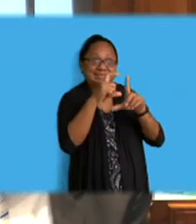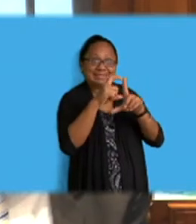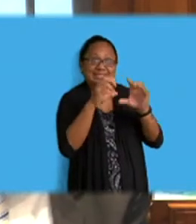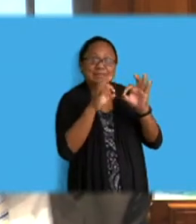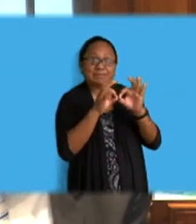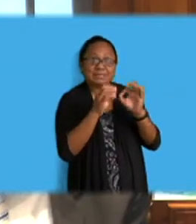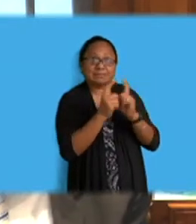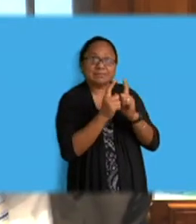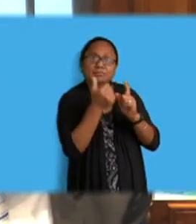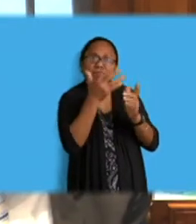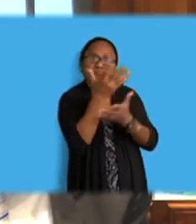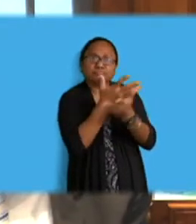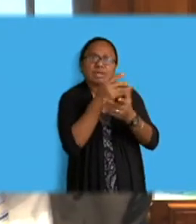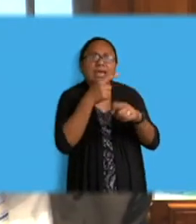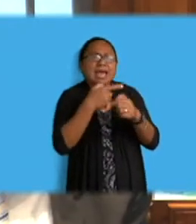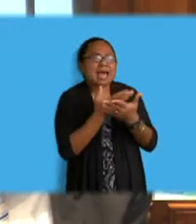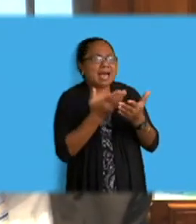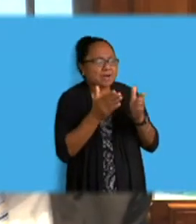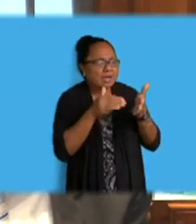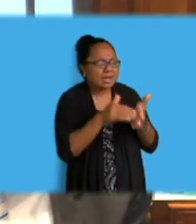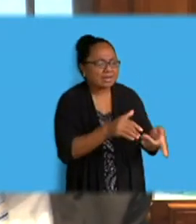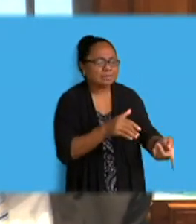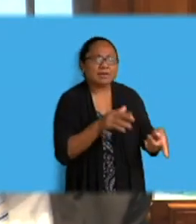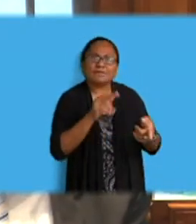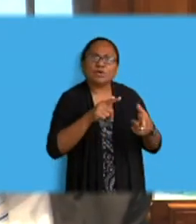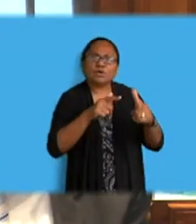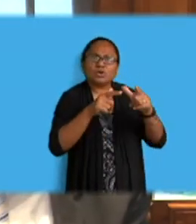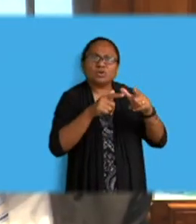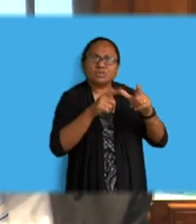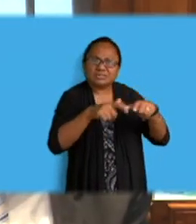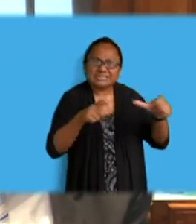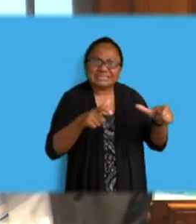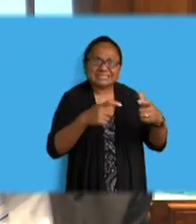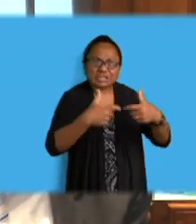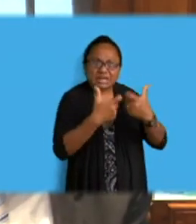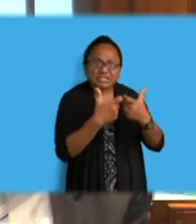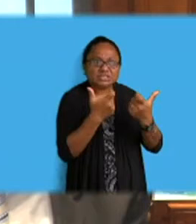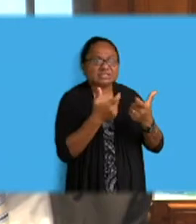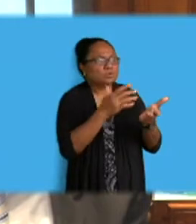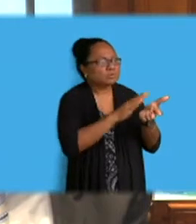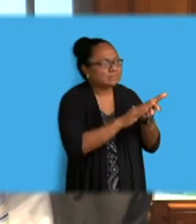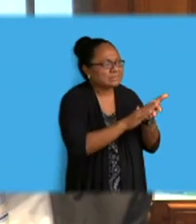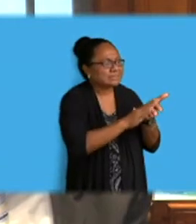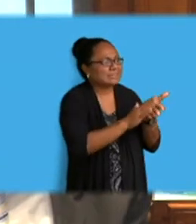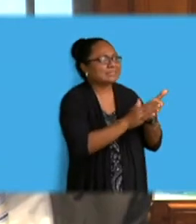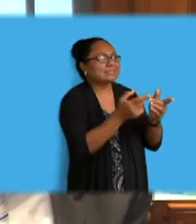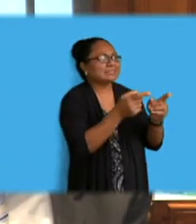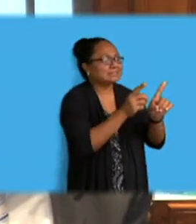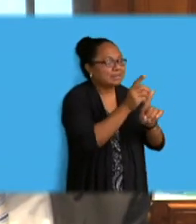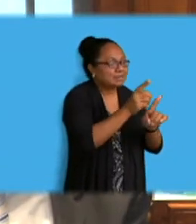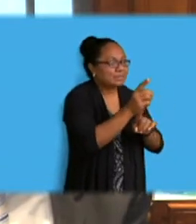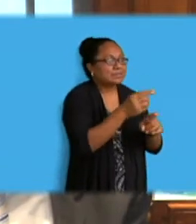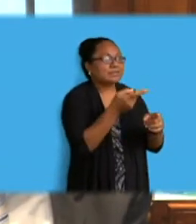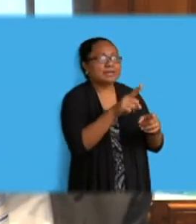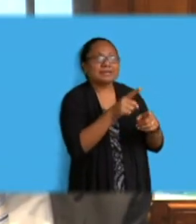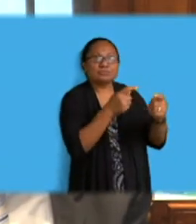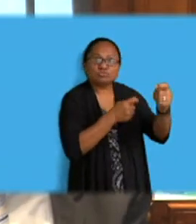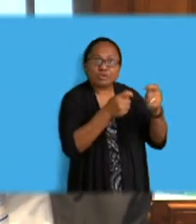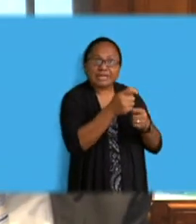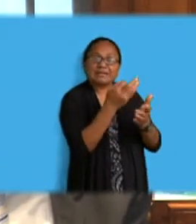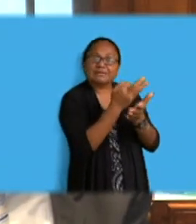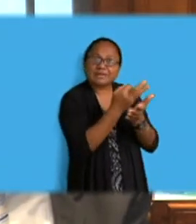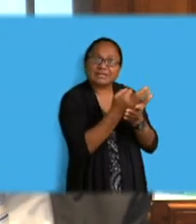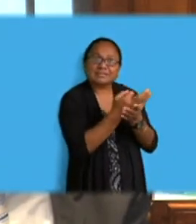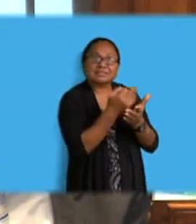discussions on how to address urban challenges and strive for clean and climate-resilient development, as well as reforms in trade, investment and finances, and